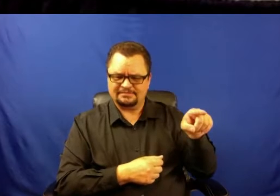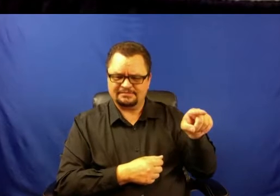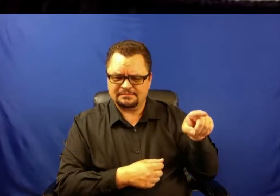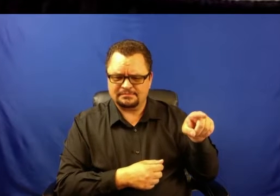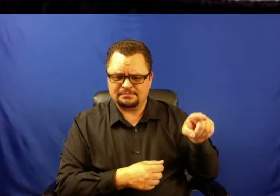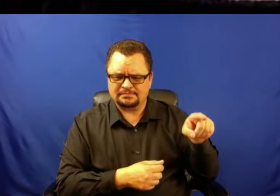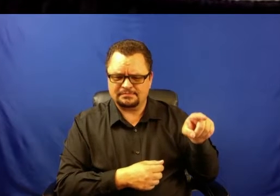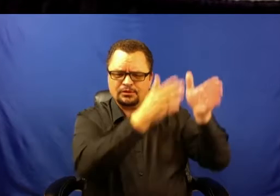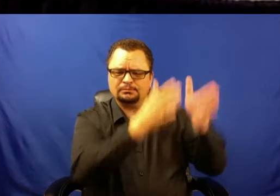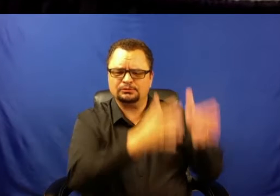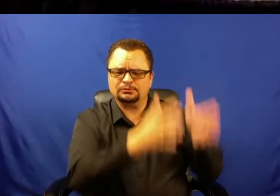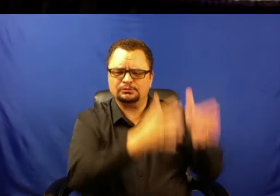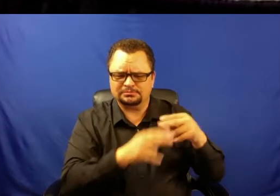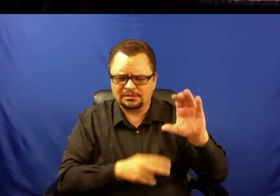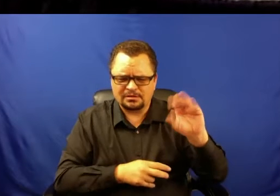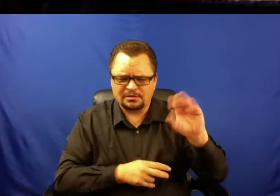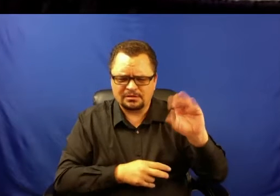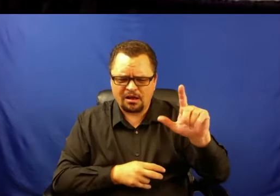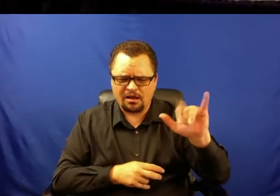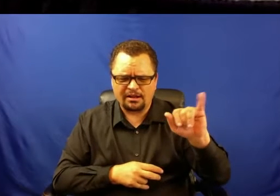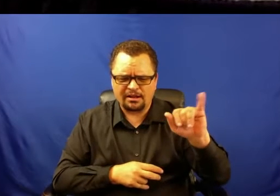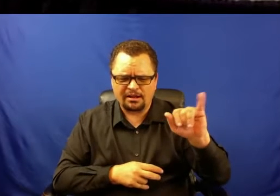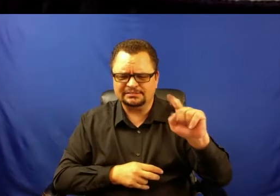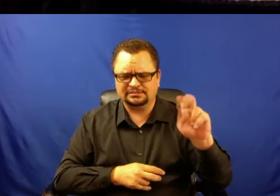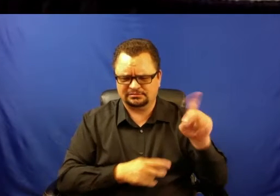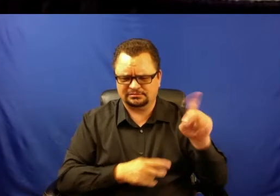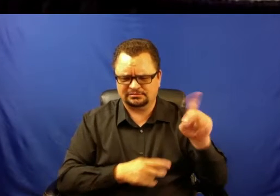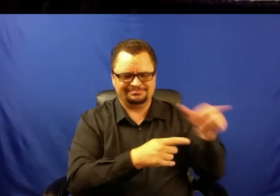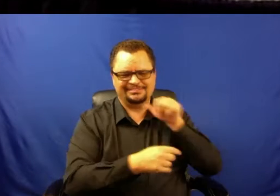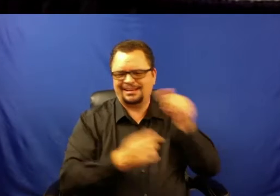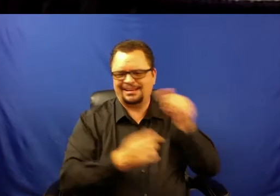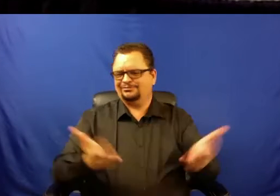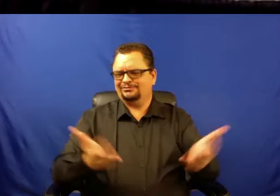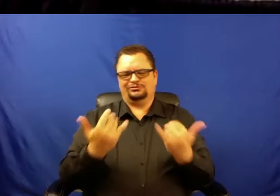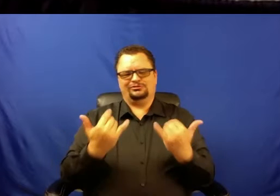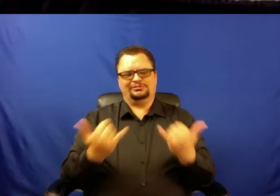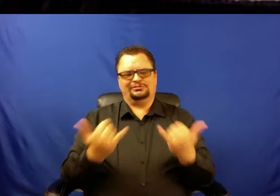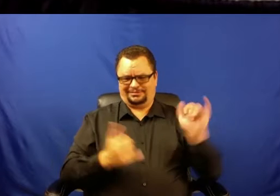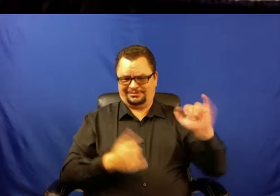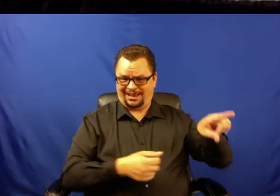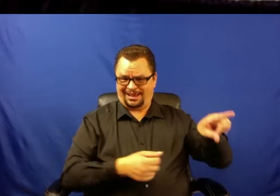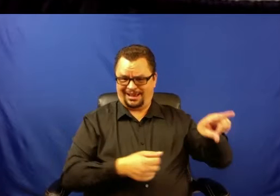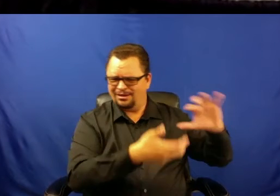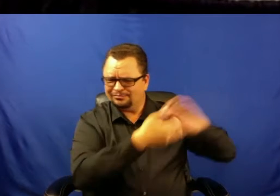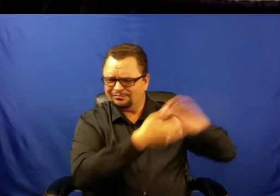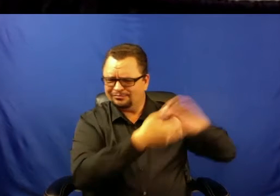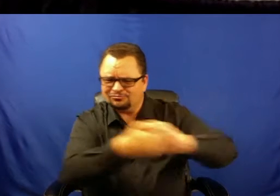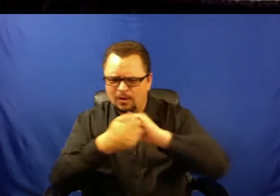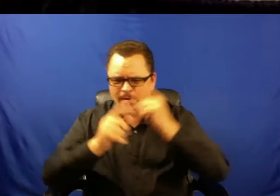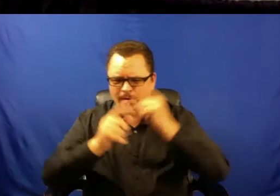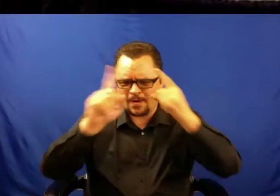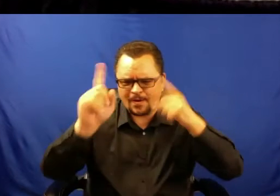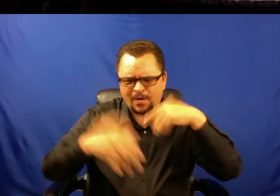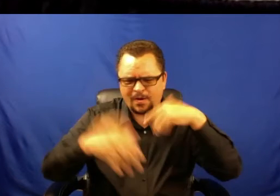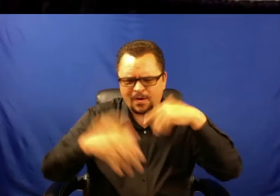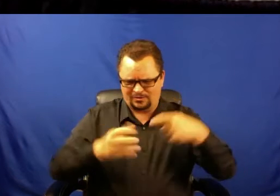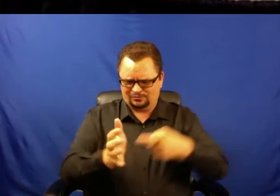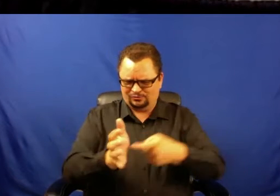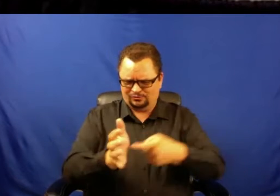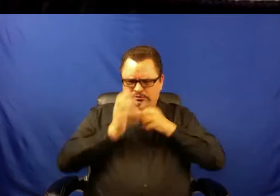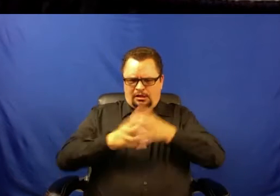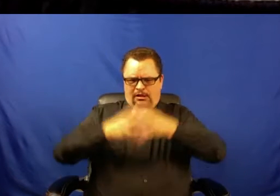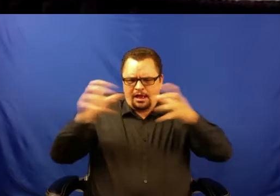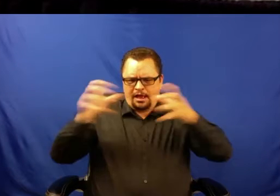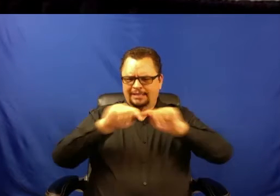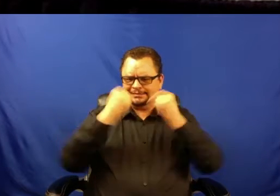collaborative endeavor requiring a team of at least 2 people, usually from the Colorado Springs Fire Department paramedics